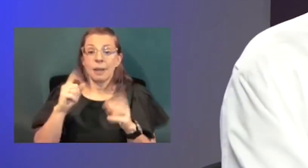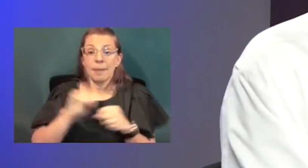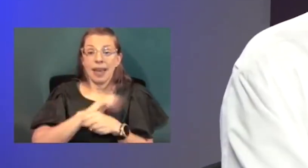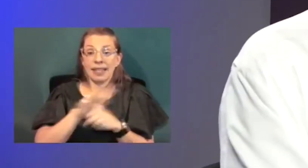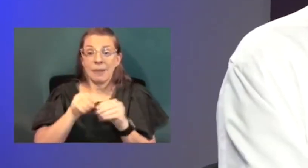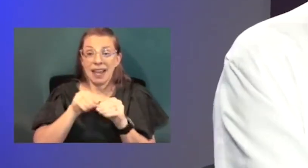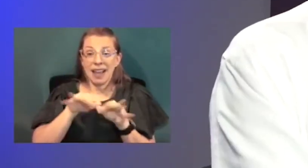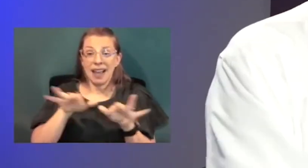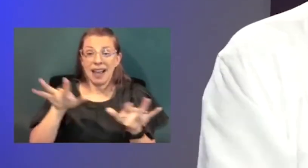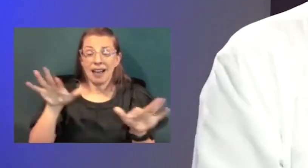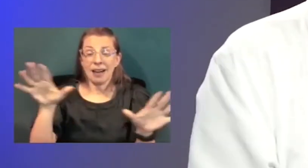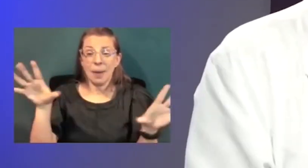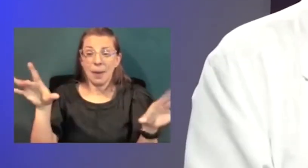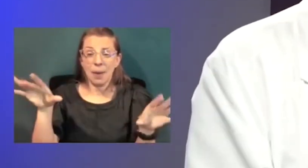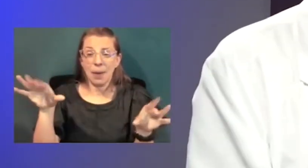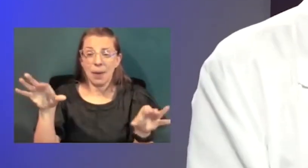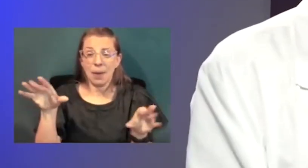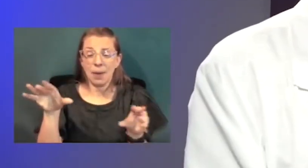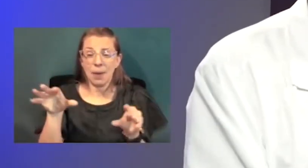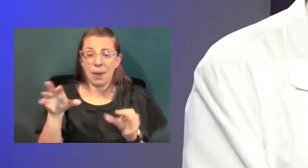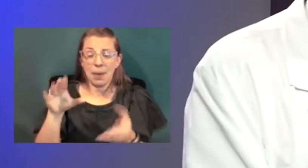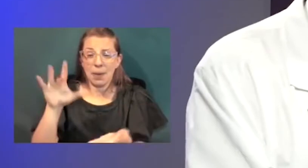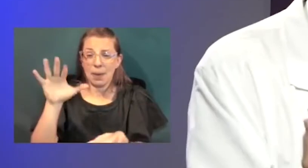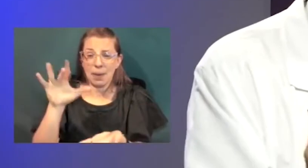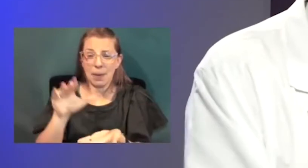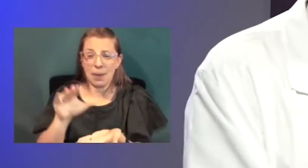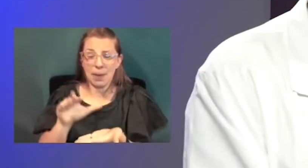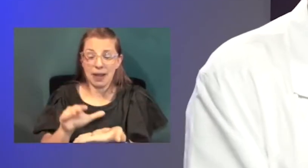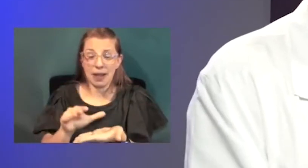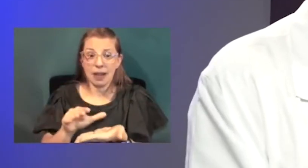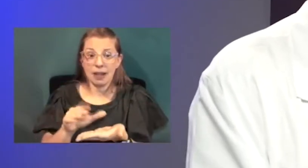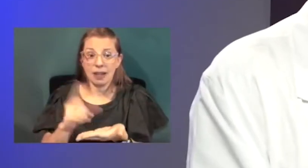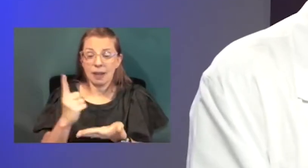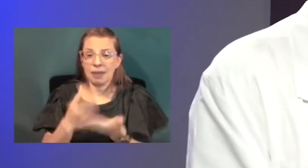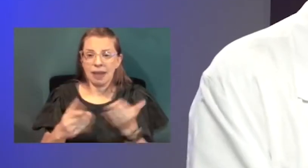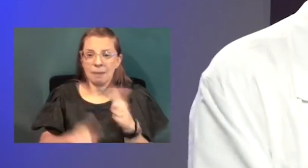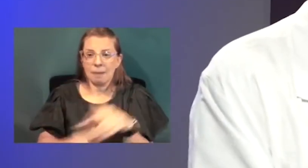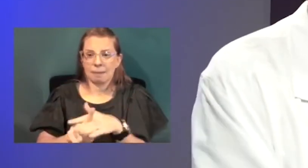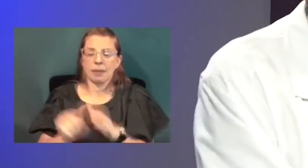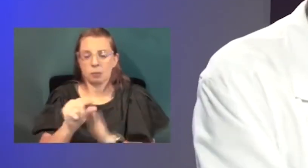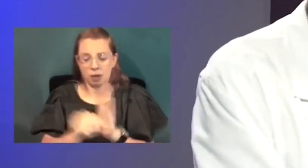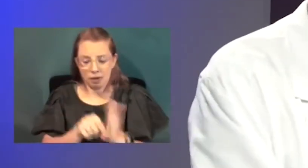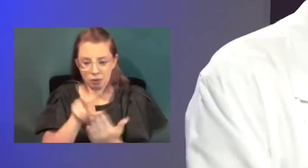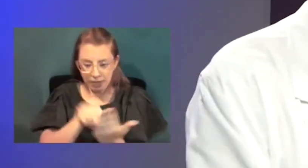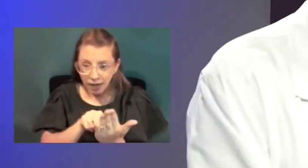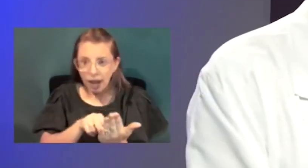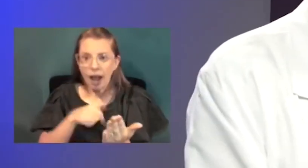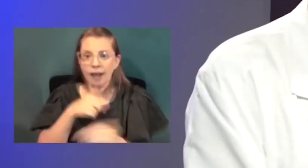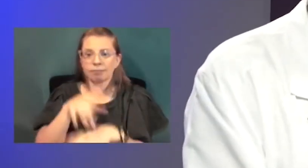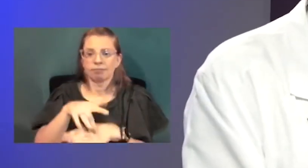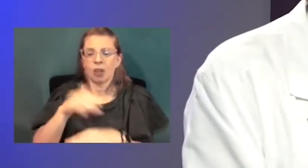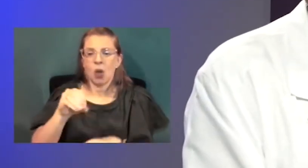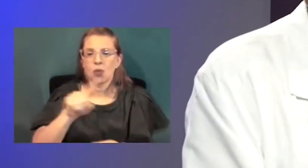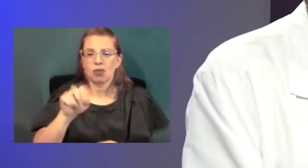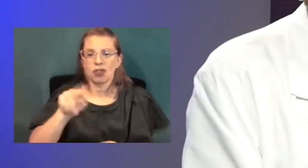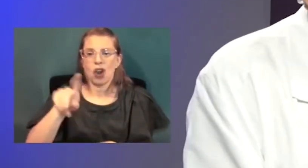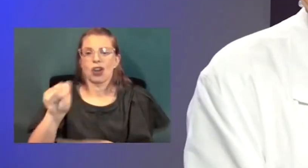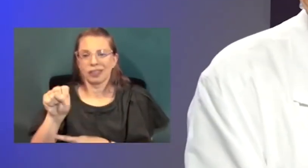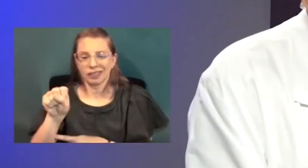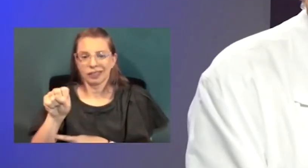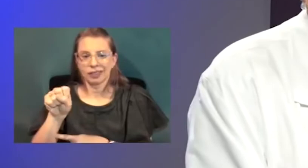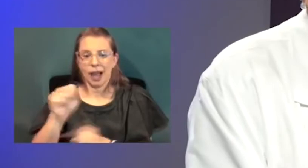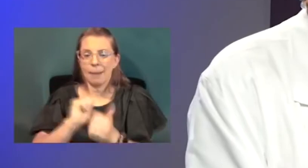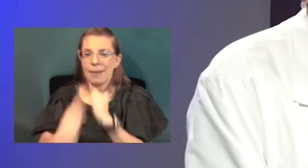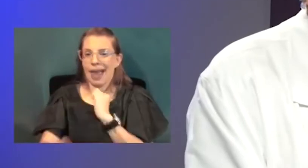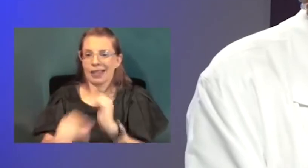the momentum. And every time something pops up, like when I read this stuff in Springfield, I was down in the Ozarks this weekend, I passed through Springfield, and I was like,